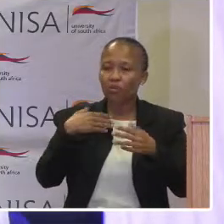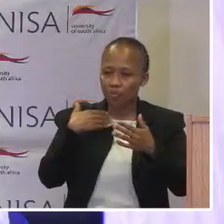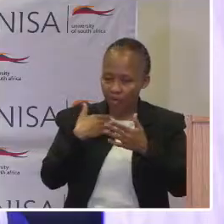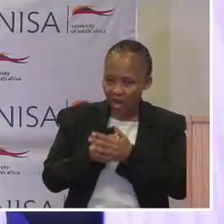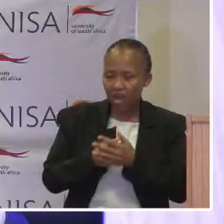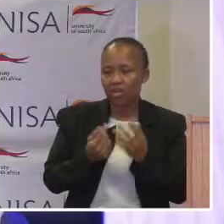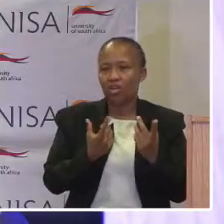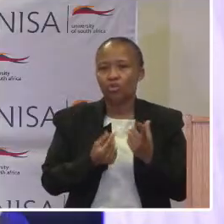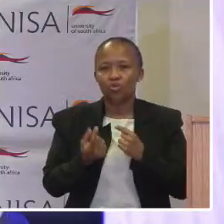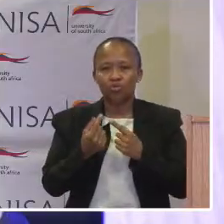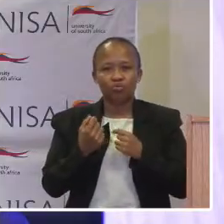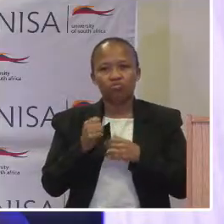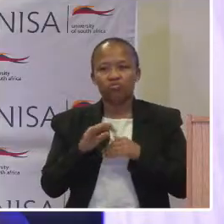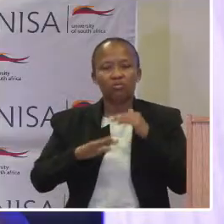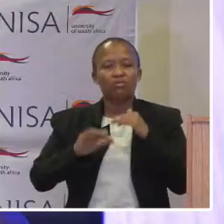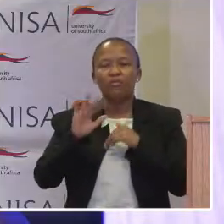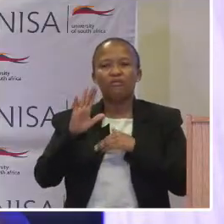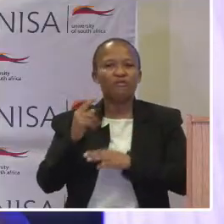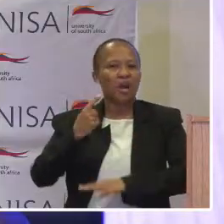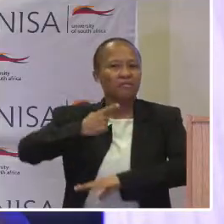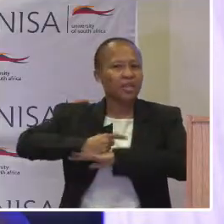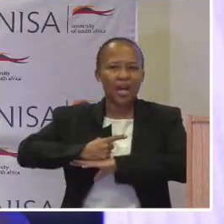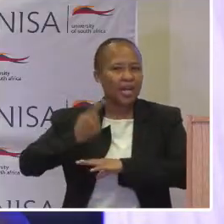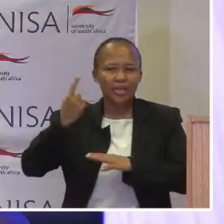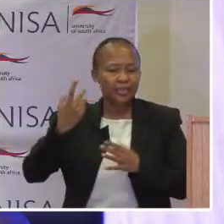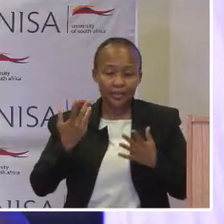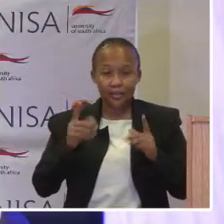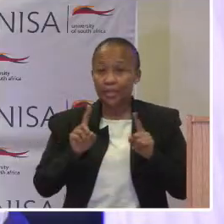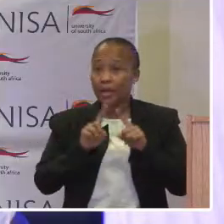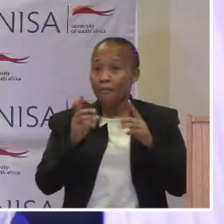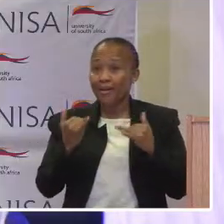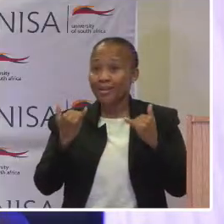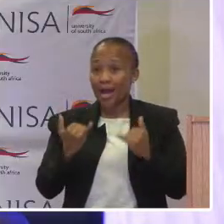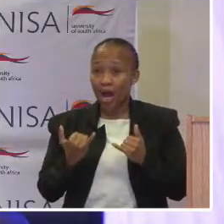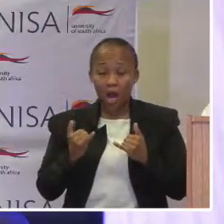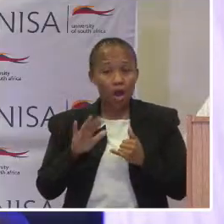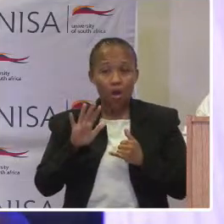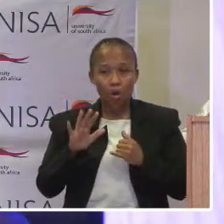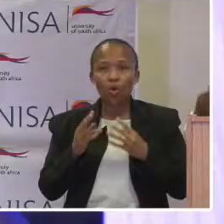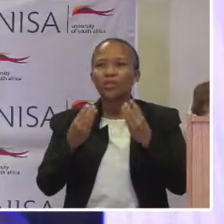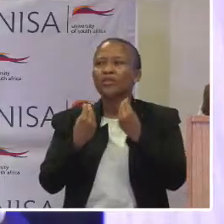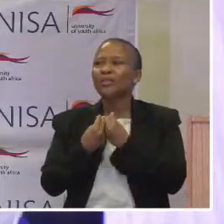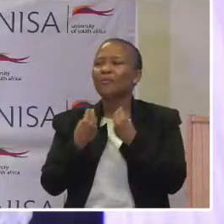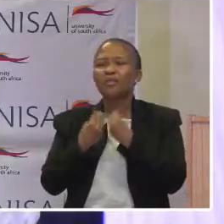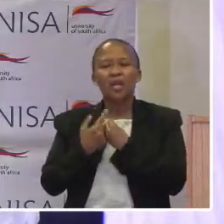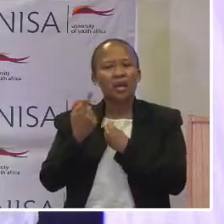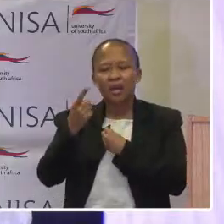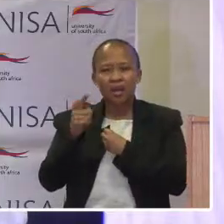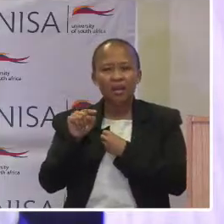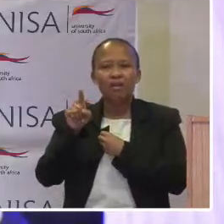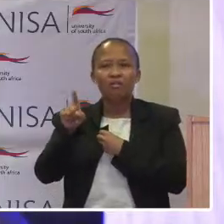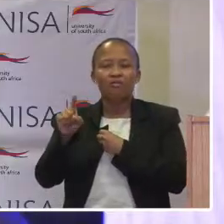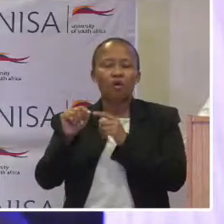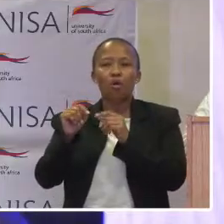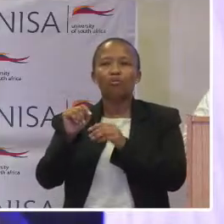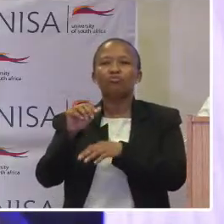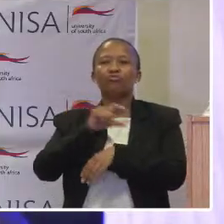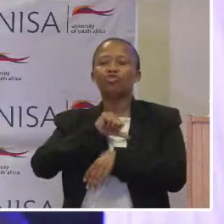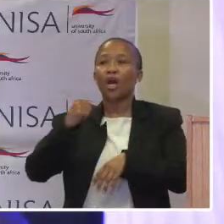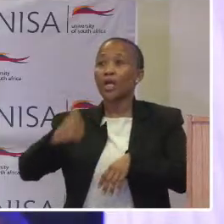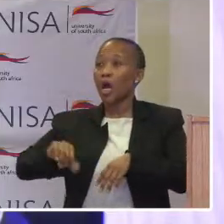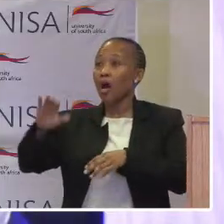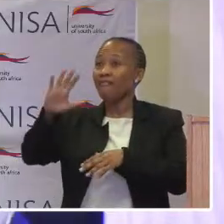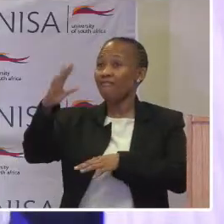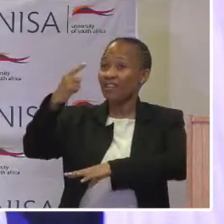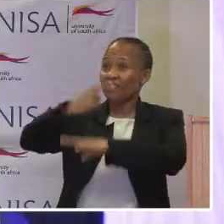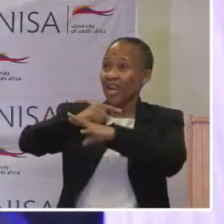you within 5 days. Have you ever thought, how can something come out of China in 5 days? Yes, takes me 3 days, and they are here in South